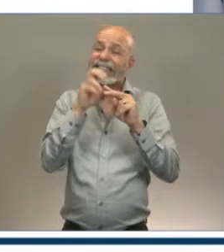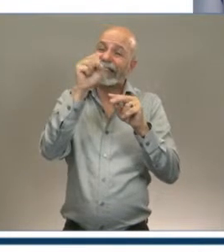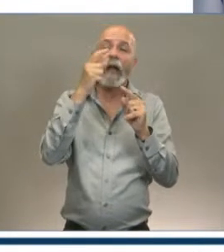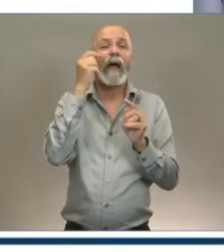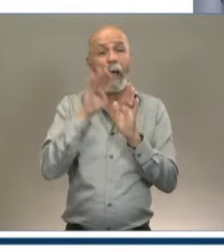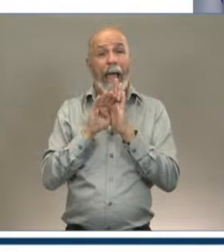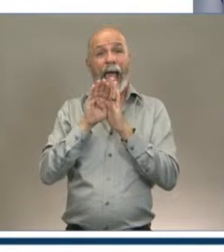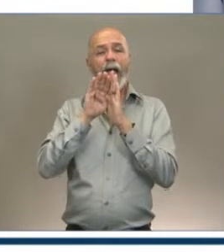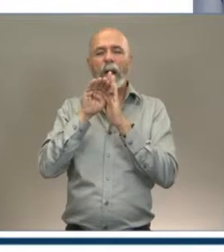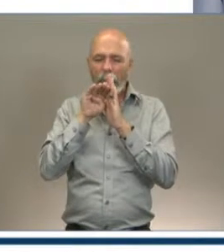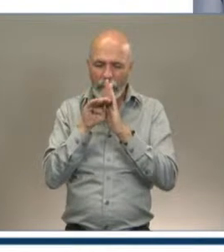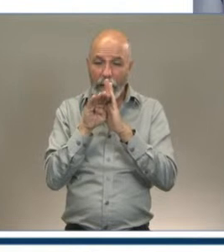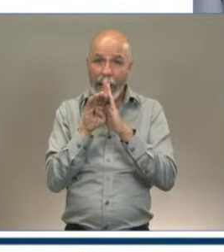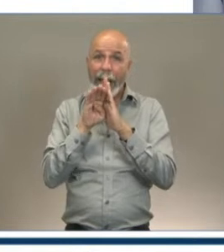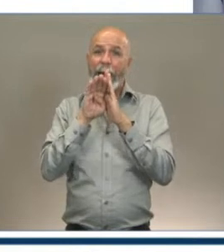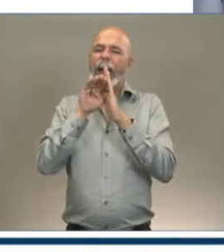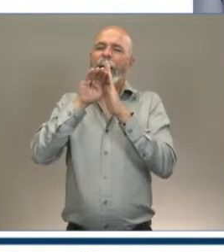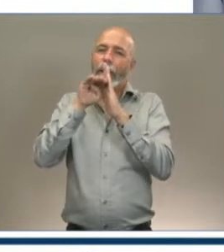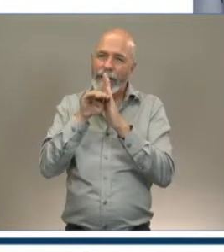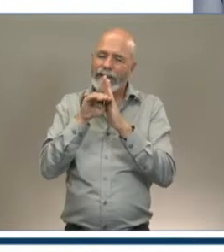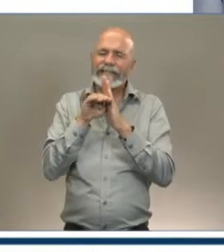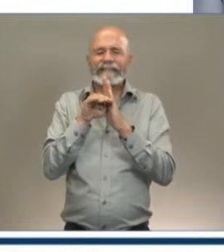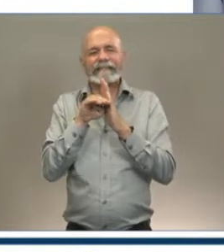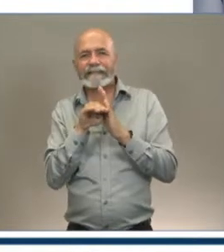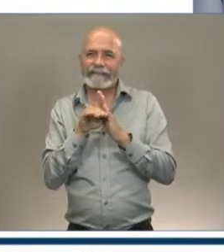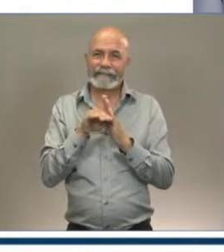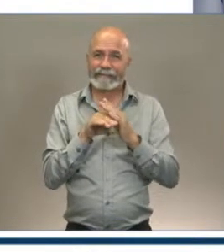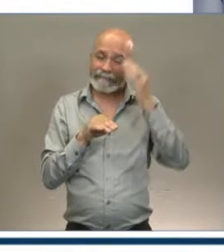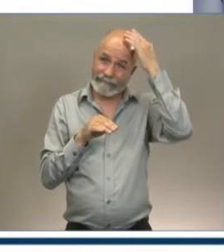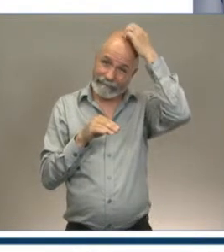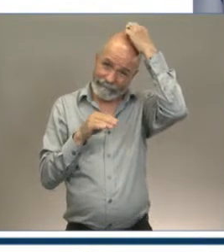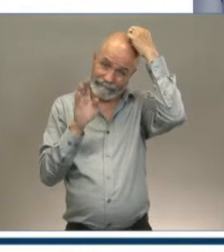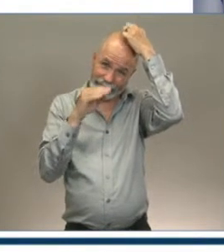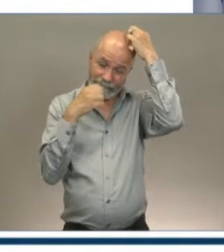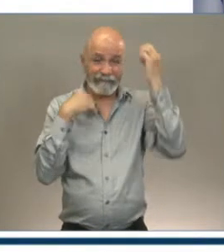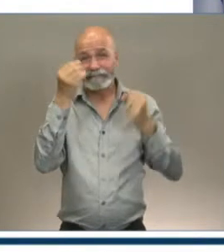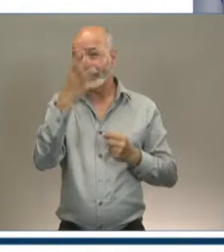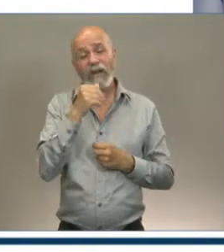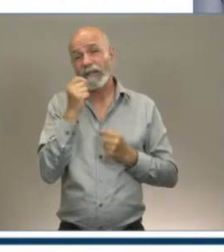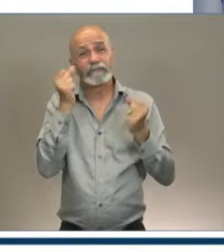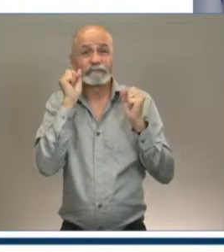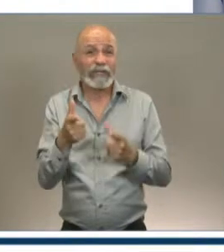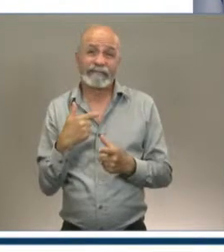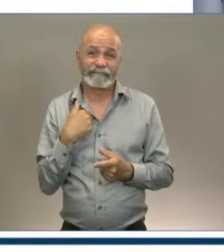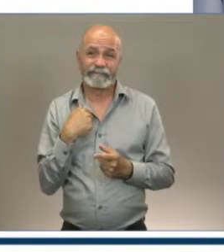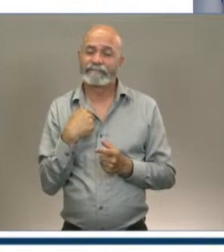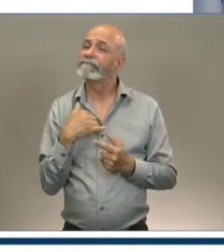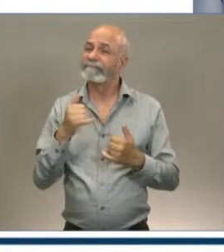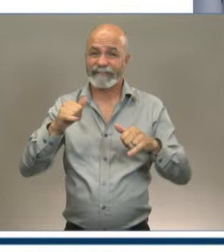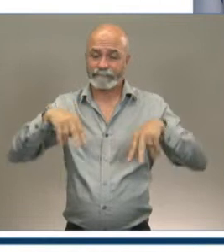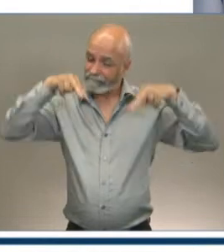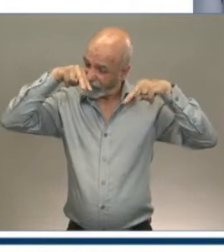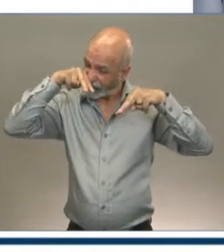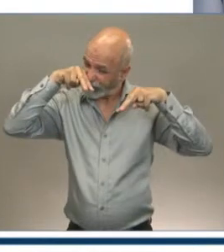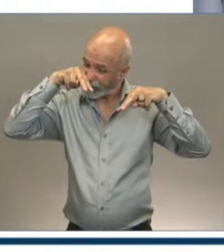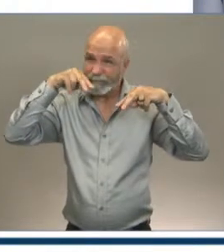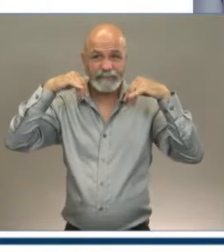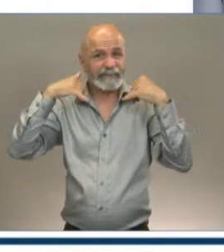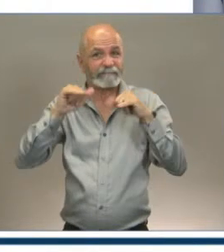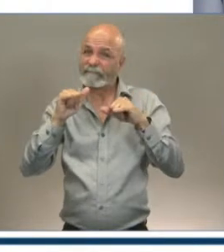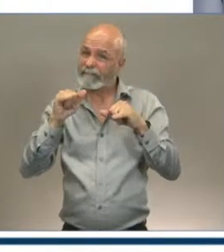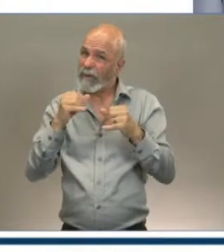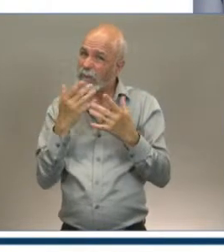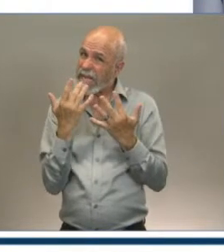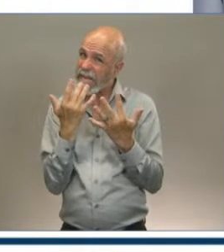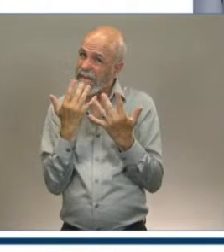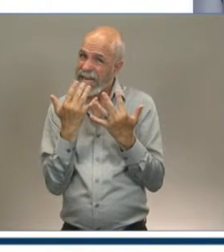slowly. I don't think it'll be a surprise to most that we are still watching this very closely, and sorry to say that we